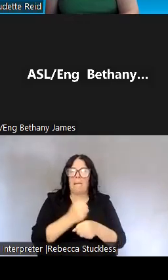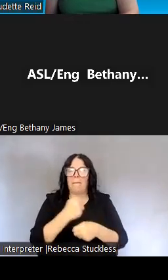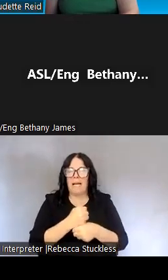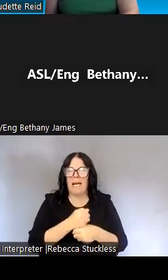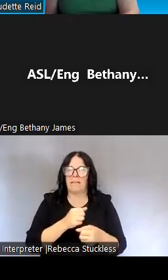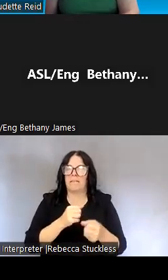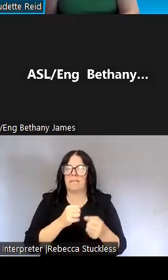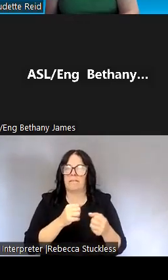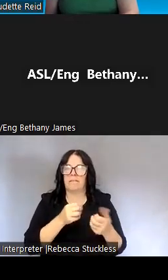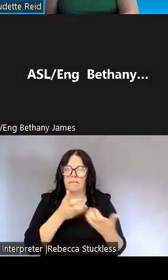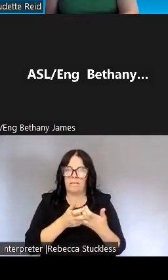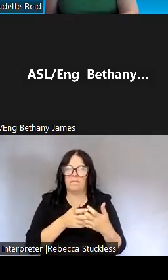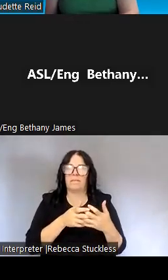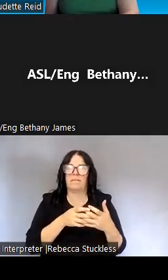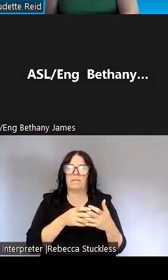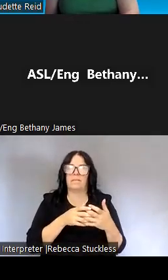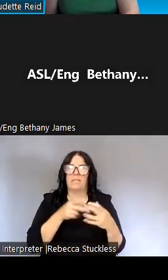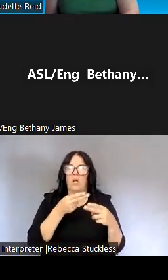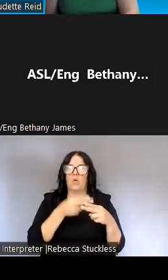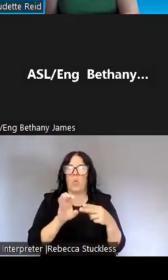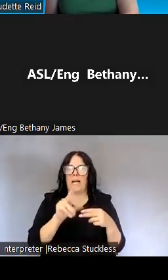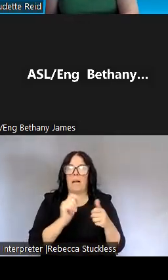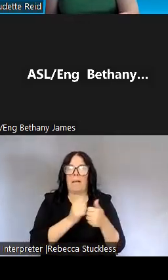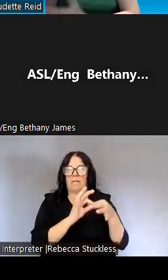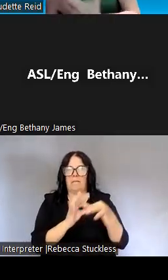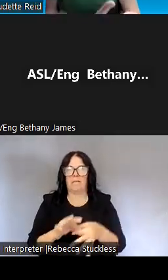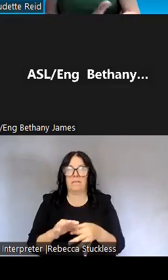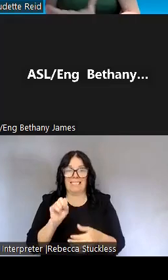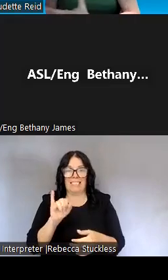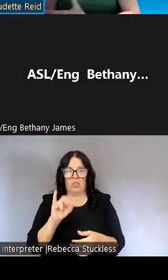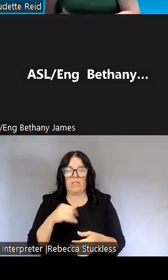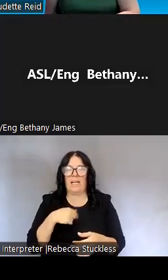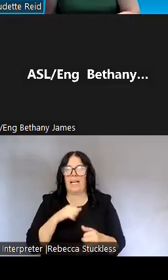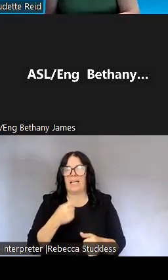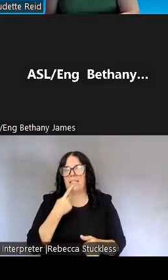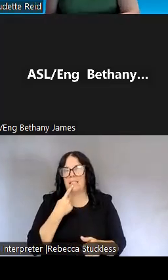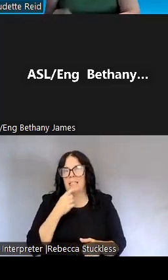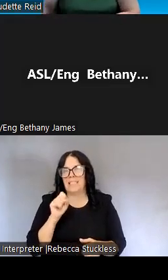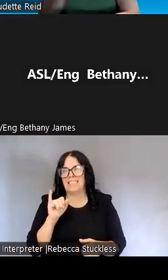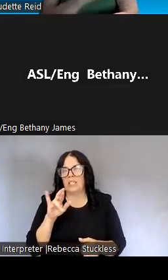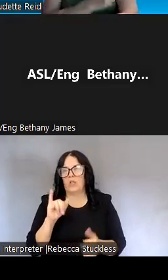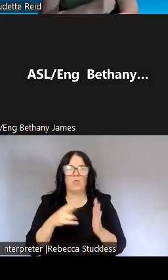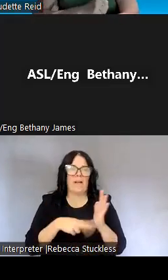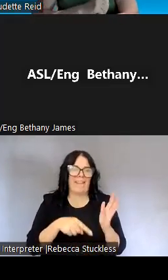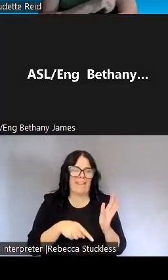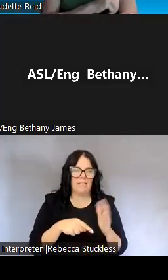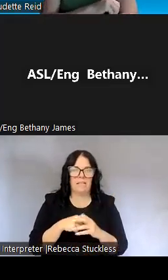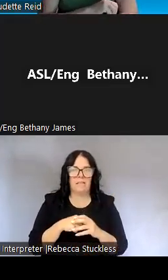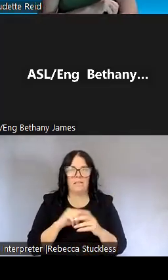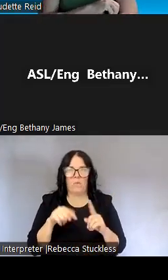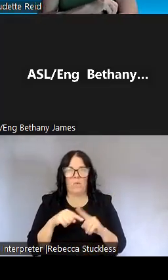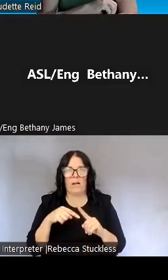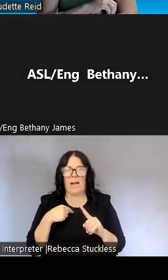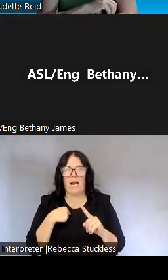streamline a series of actions or tasks and run it by Siri. You can just say, Siri, read this when you're browsing